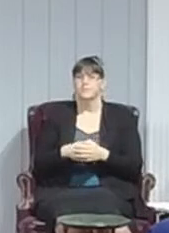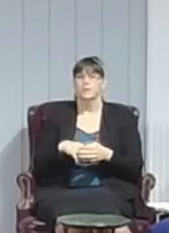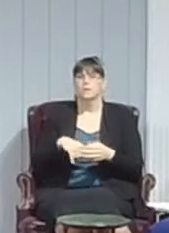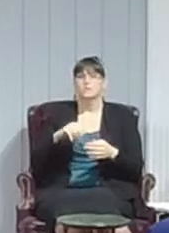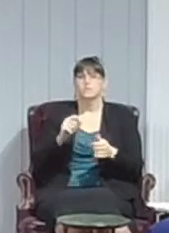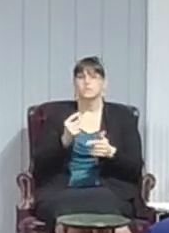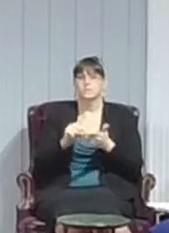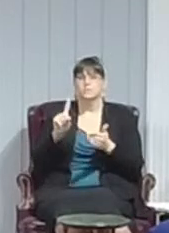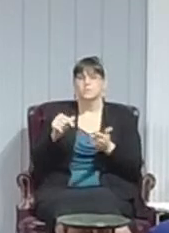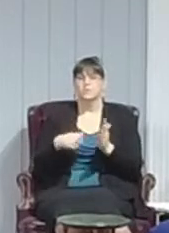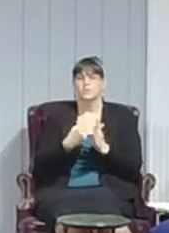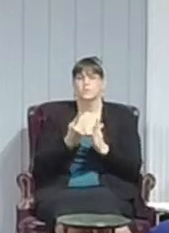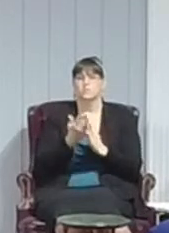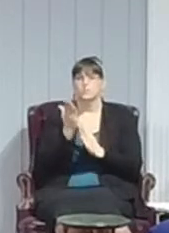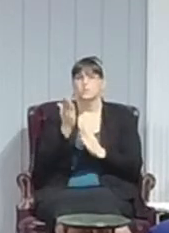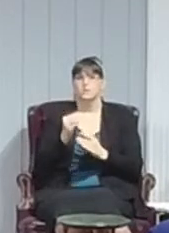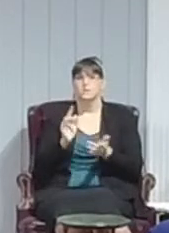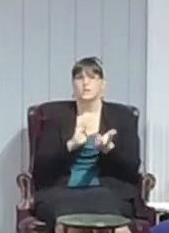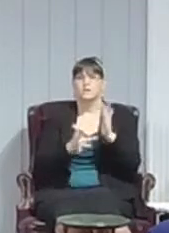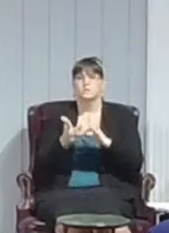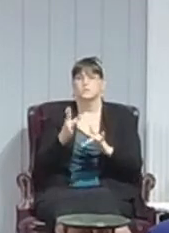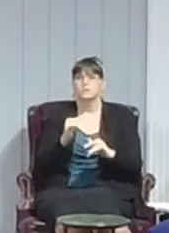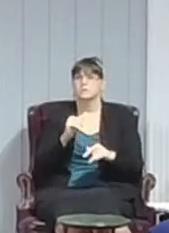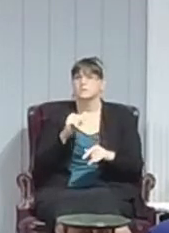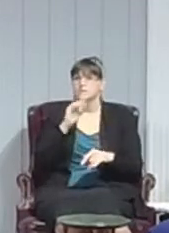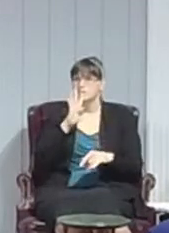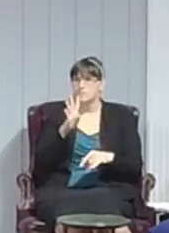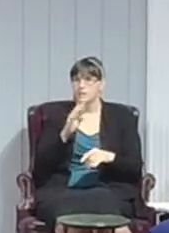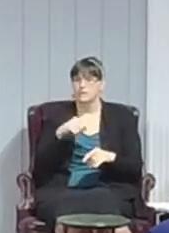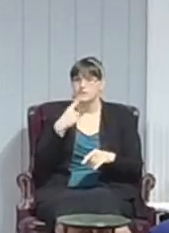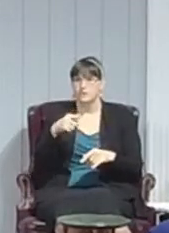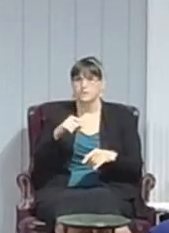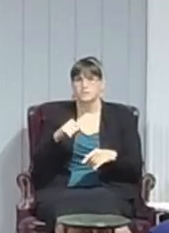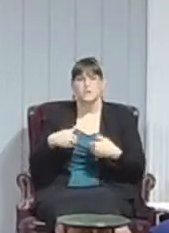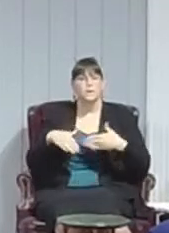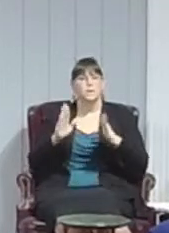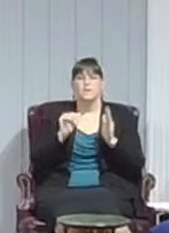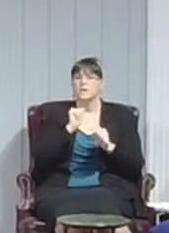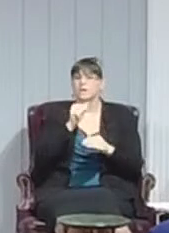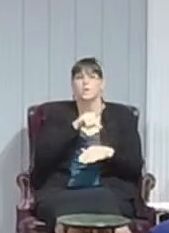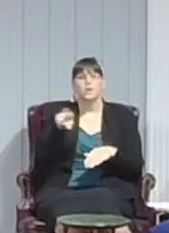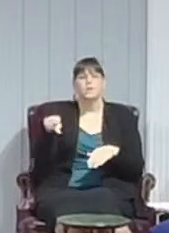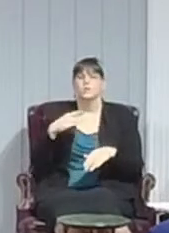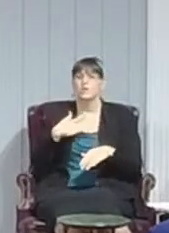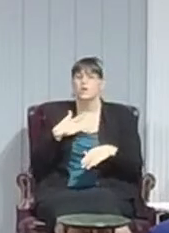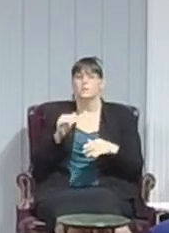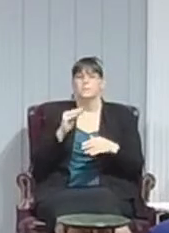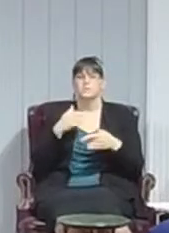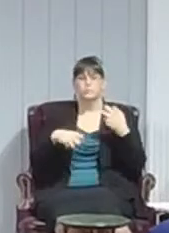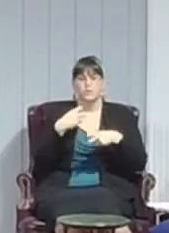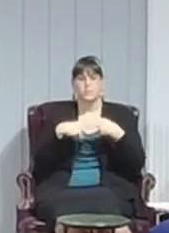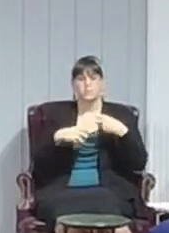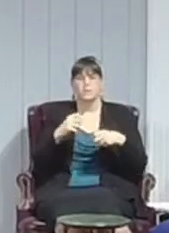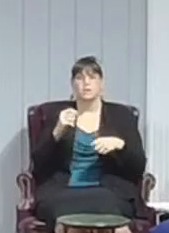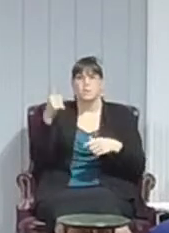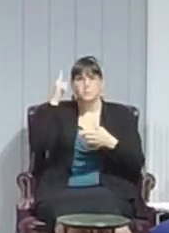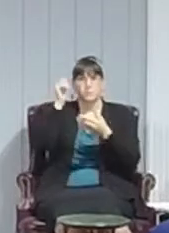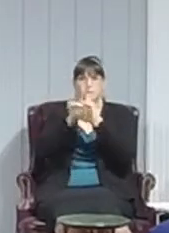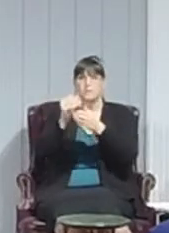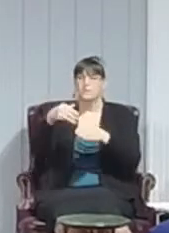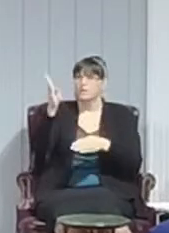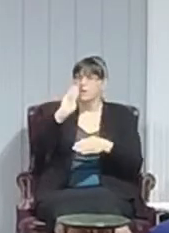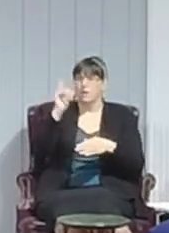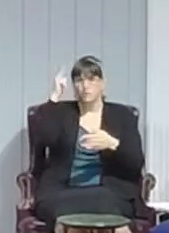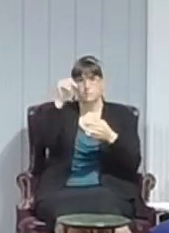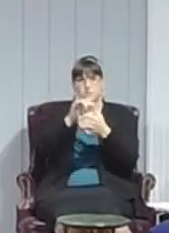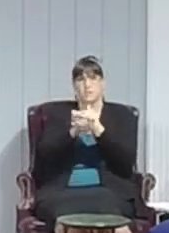verses 1 through 3, Jesus is the one speaking. He says, "Let not your heart be troubled. You believe in God, believe also in me. In